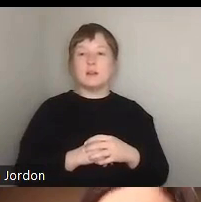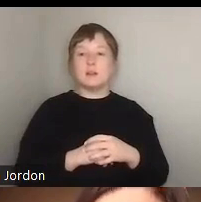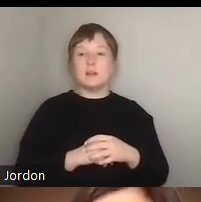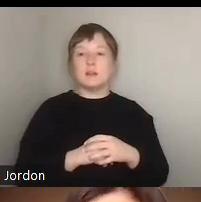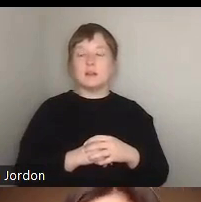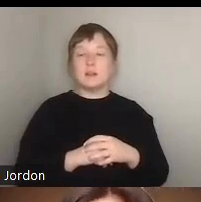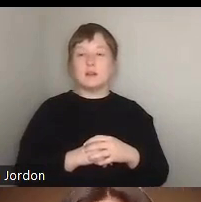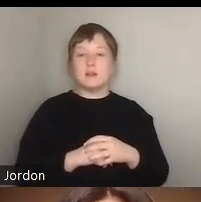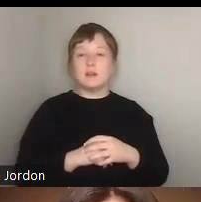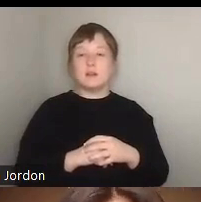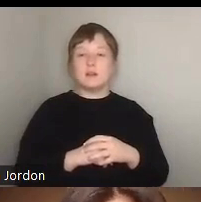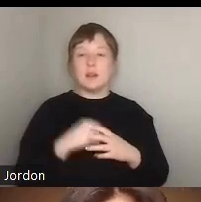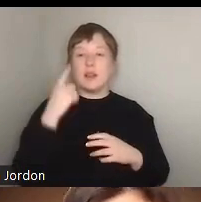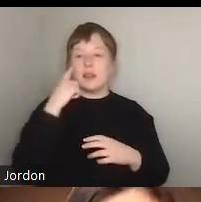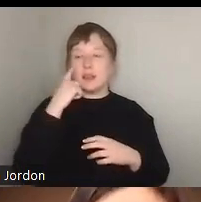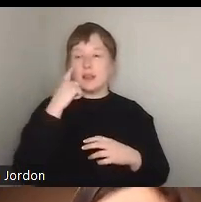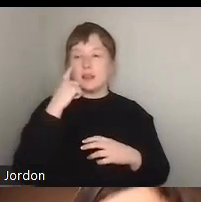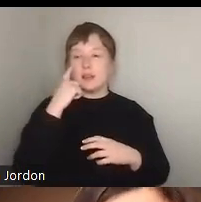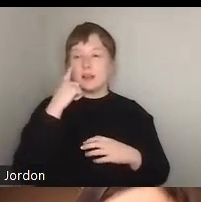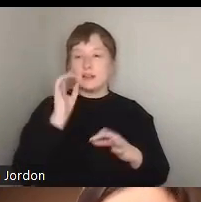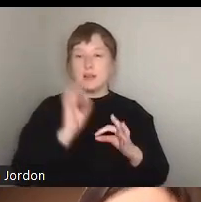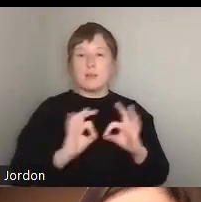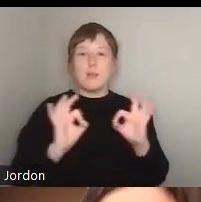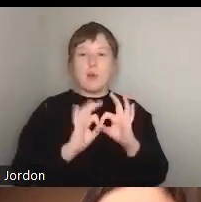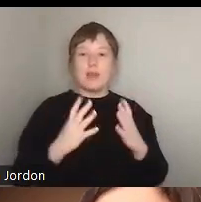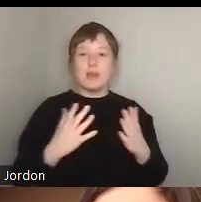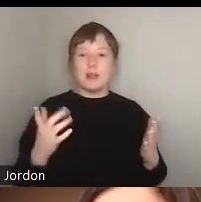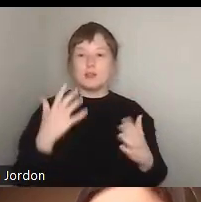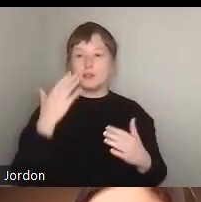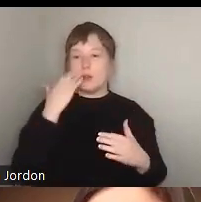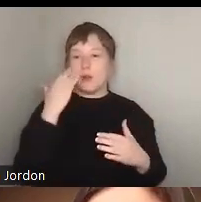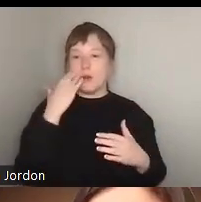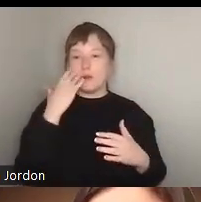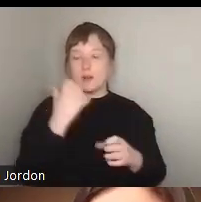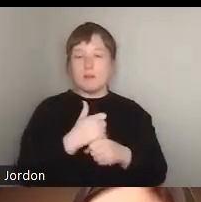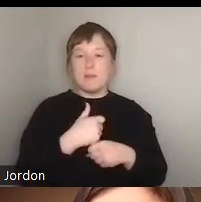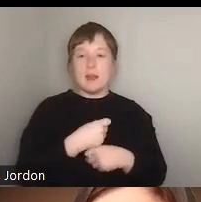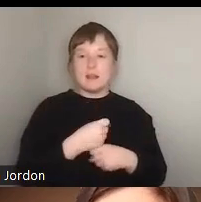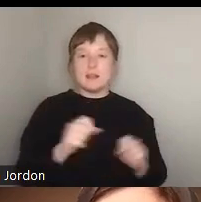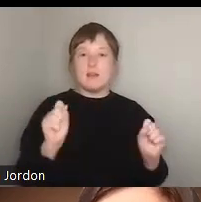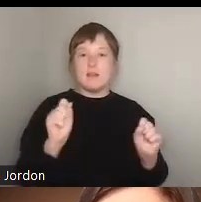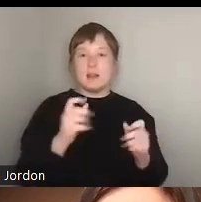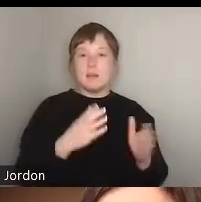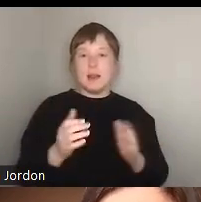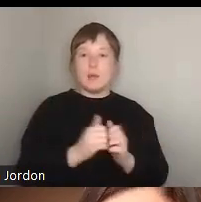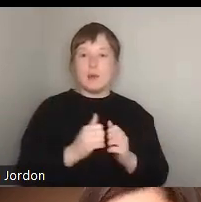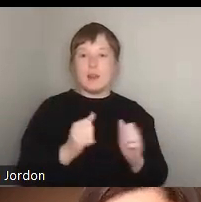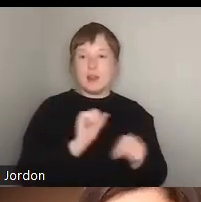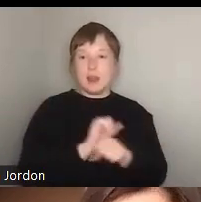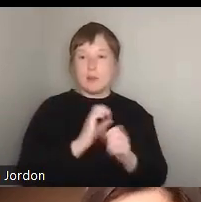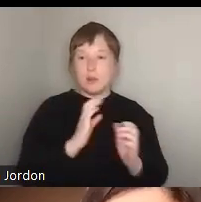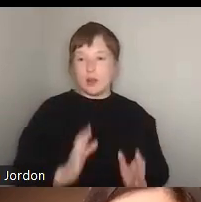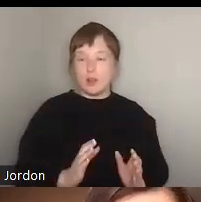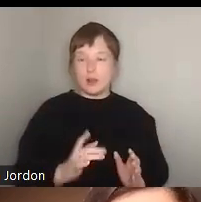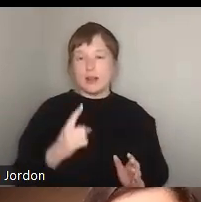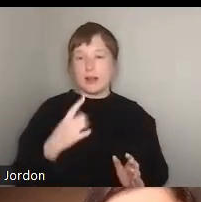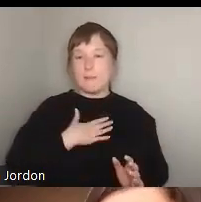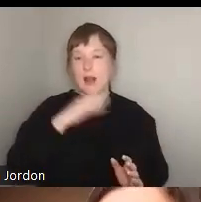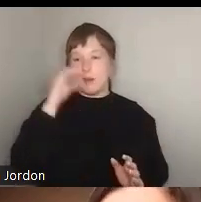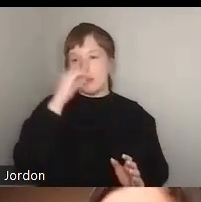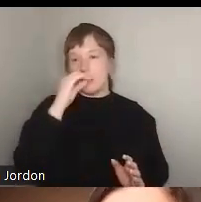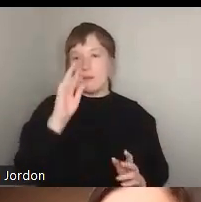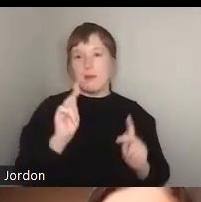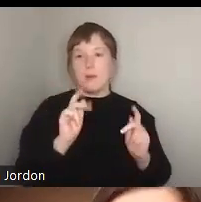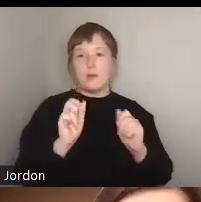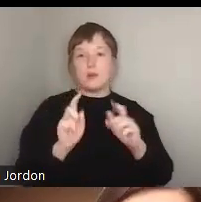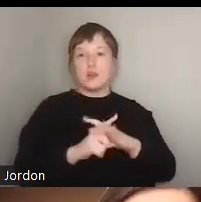I think it's an important thing to know, is to at least make that safety plan with the employer, in my opinion, because people will show up to other